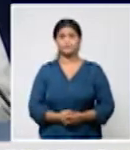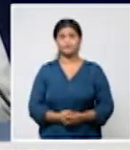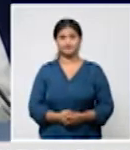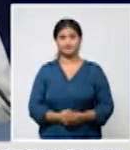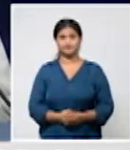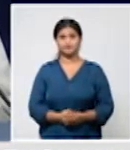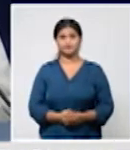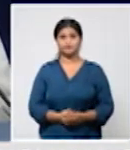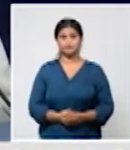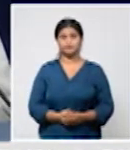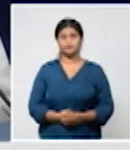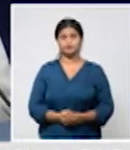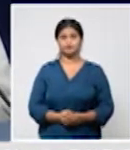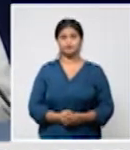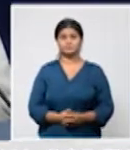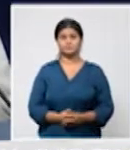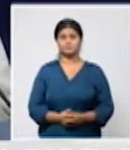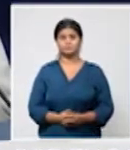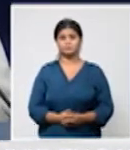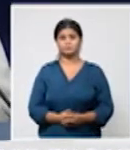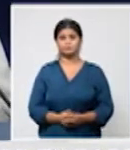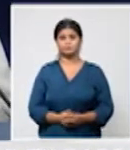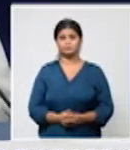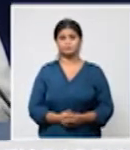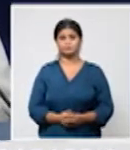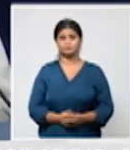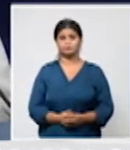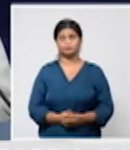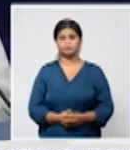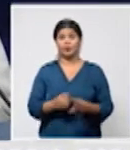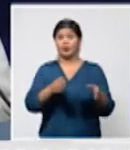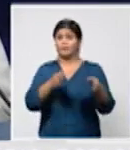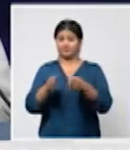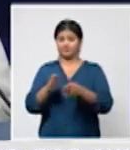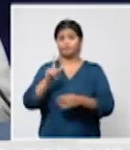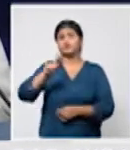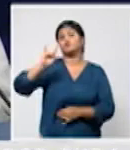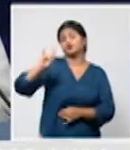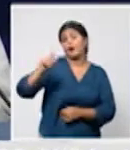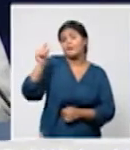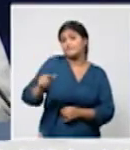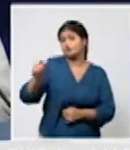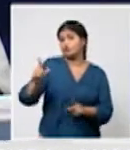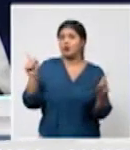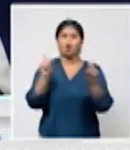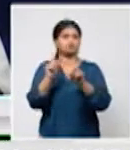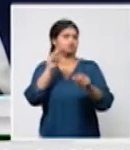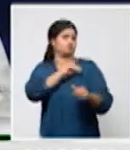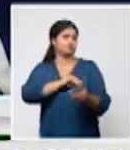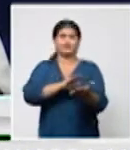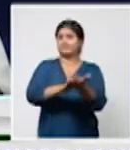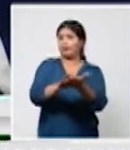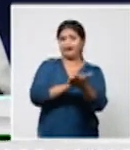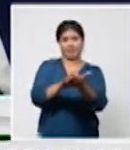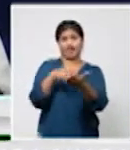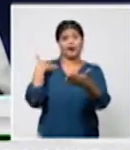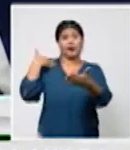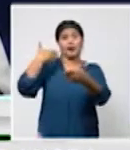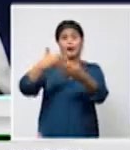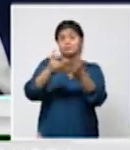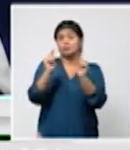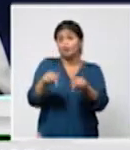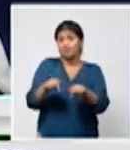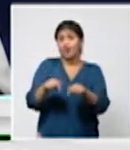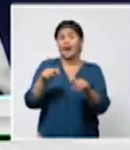cases, 14 are between 41 and 59 years of age. 11 children or individuals under the